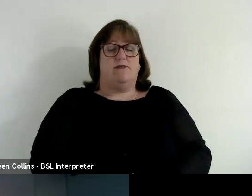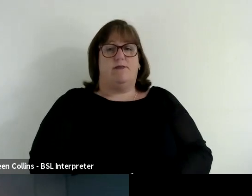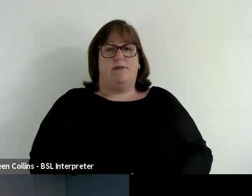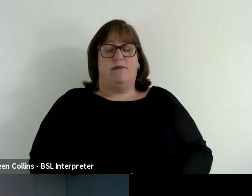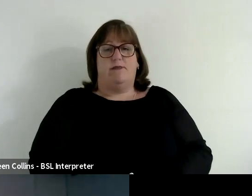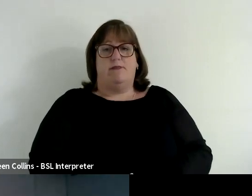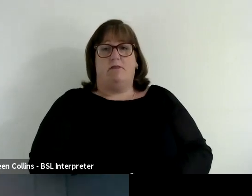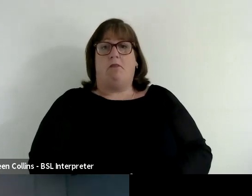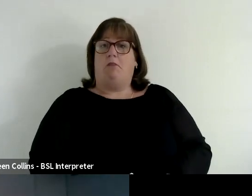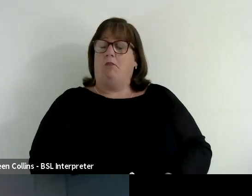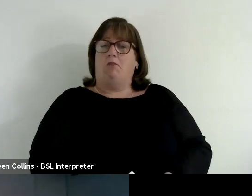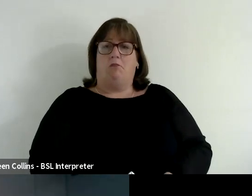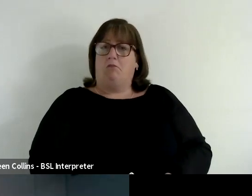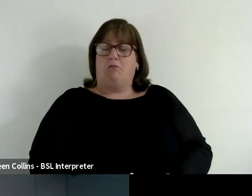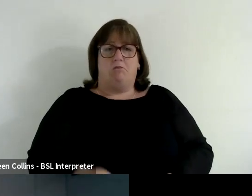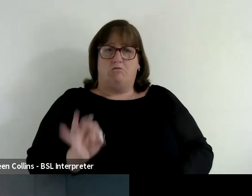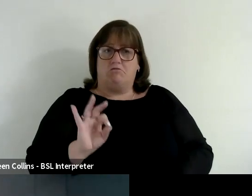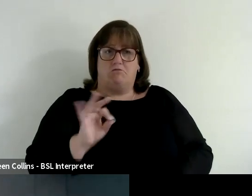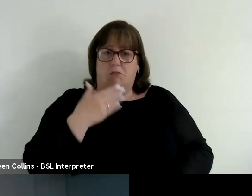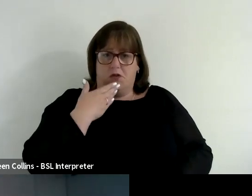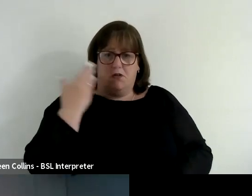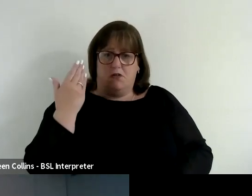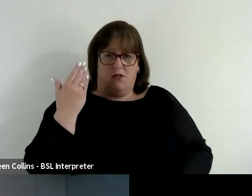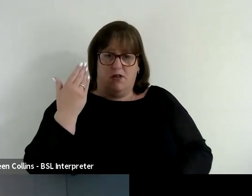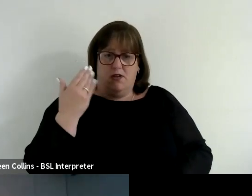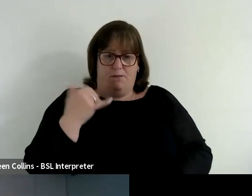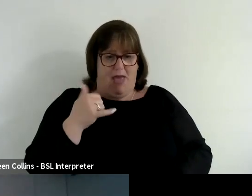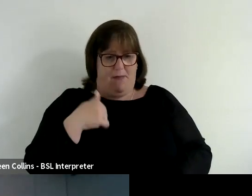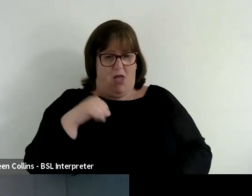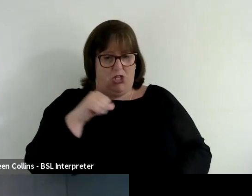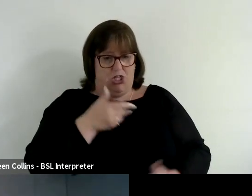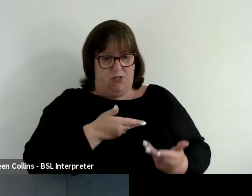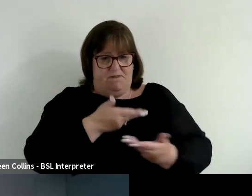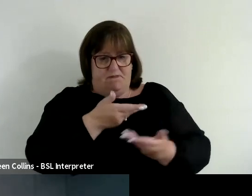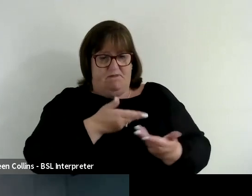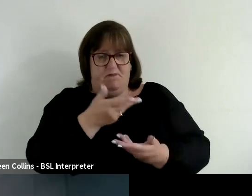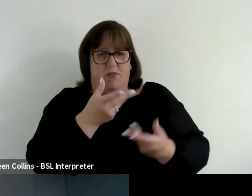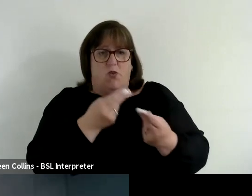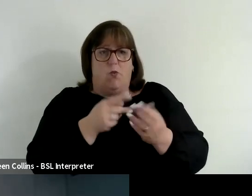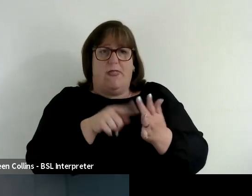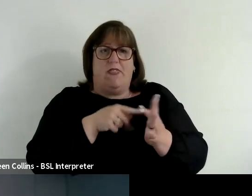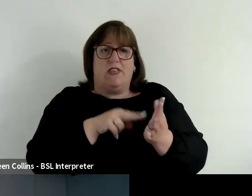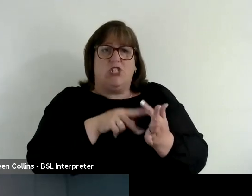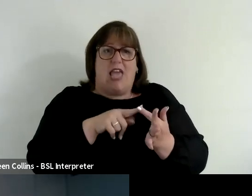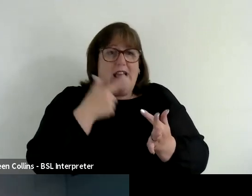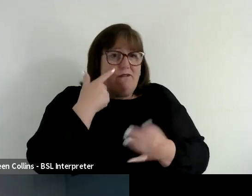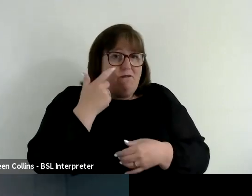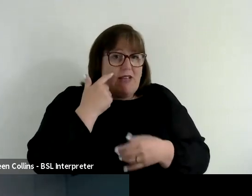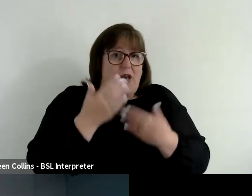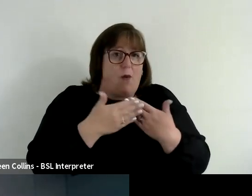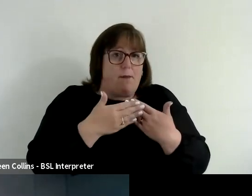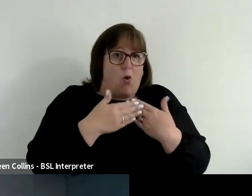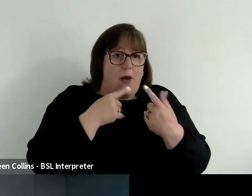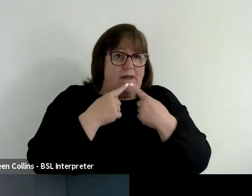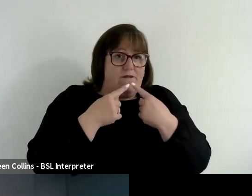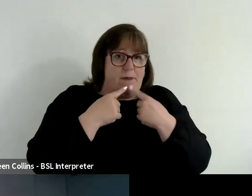good for us to have a chat about that because I don't know enough about it or what it would involve to implement it. So,